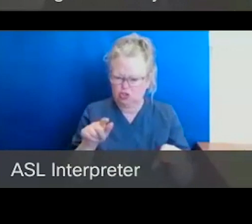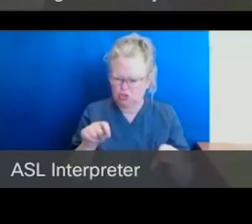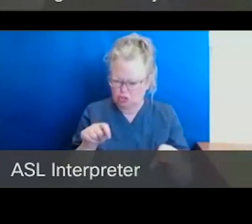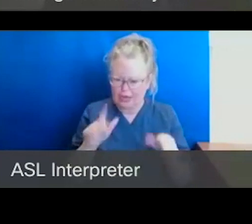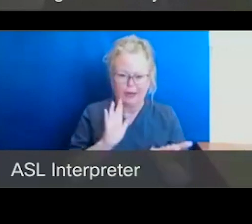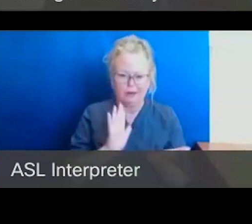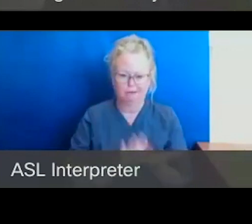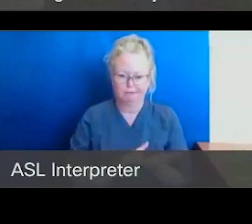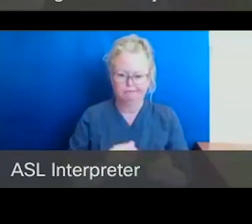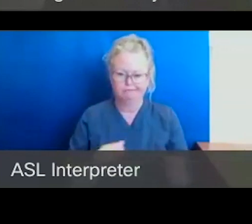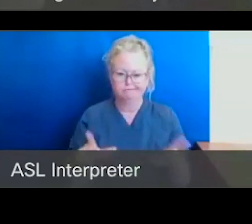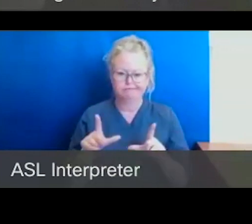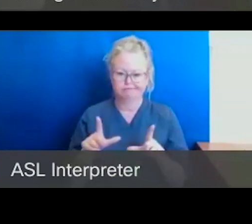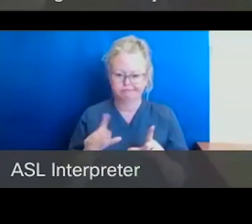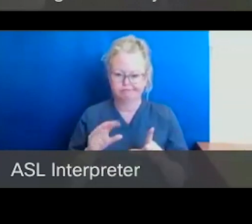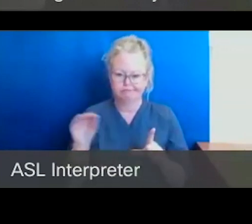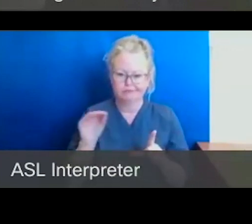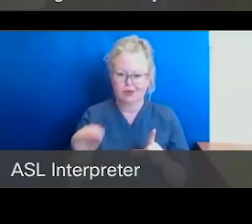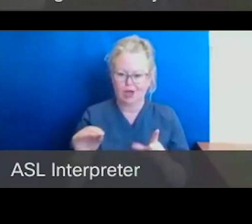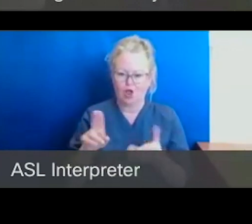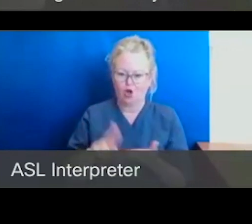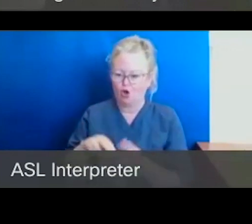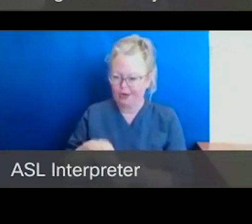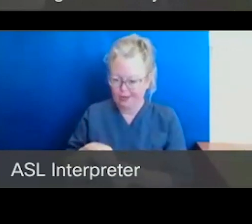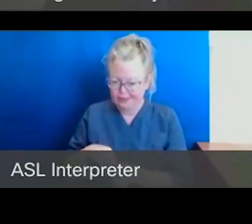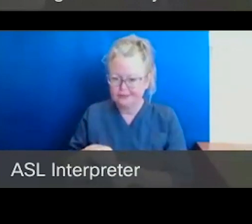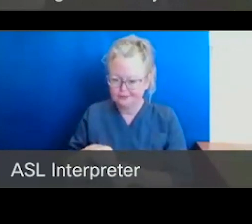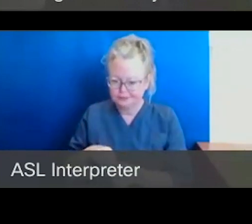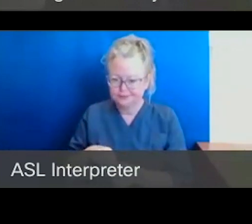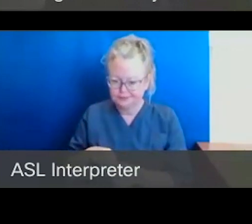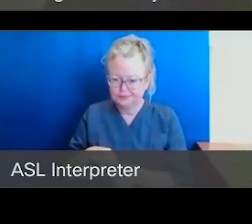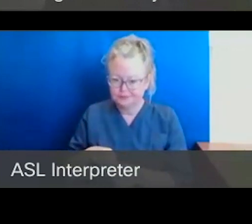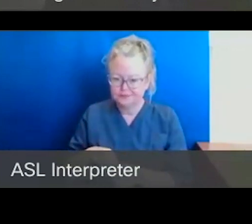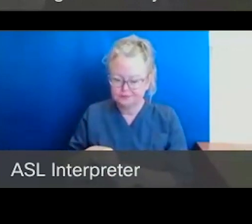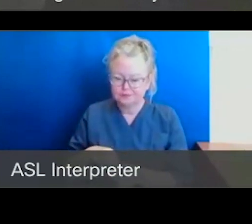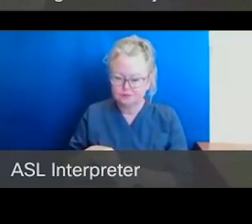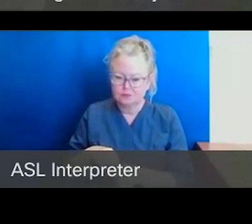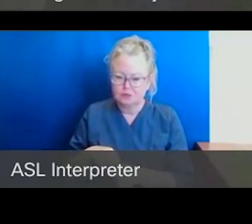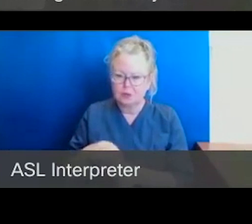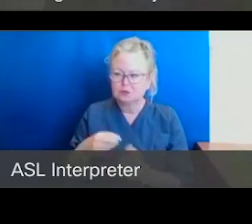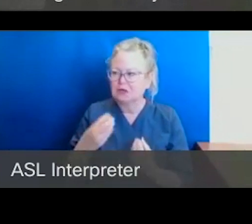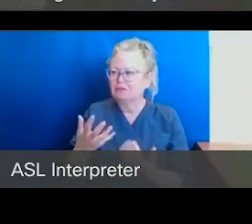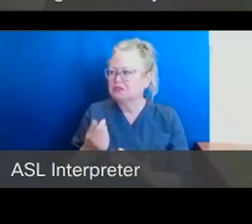different options there. One is for a